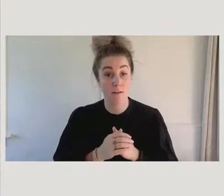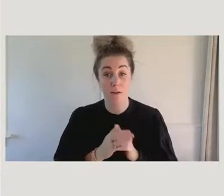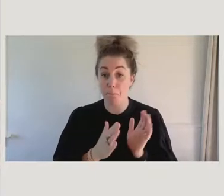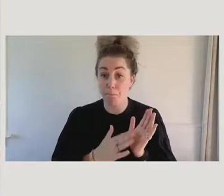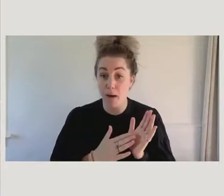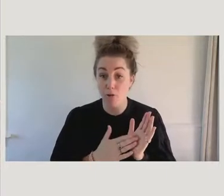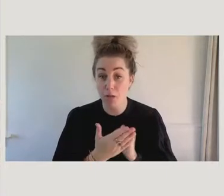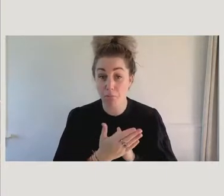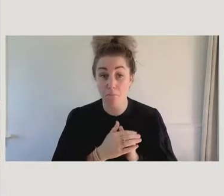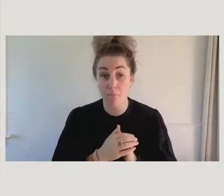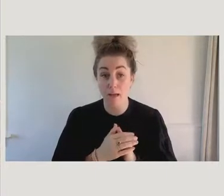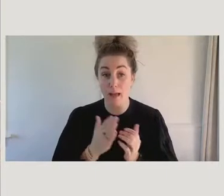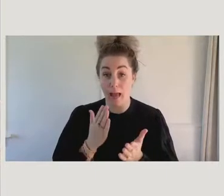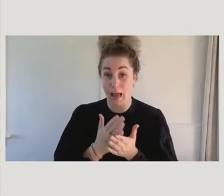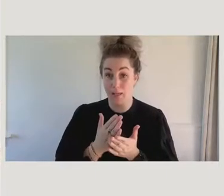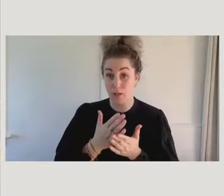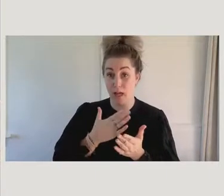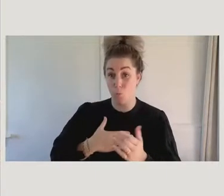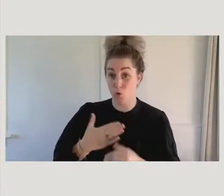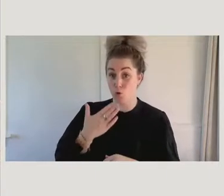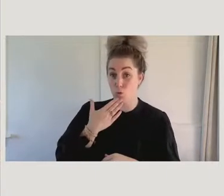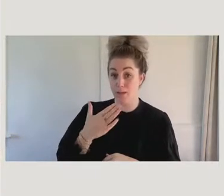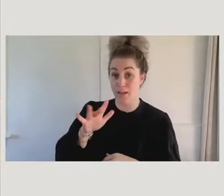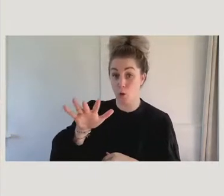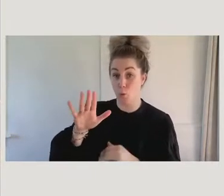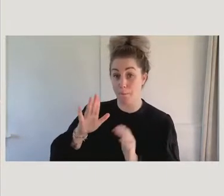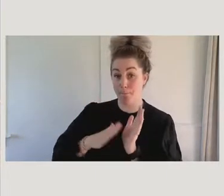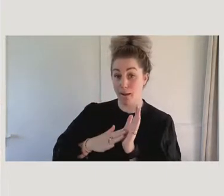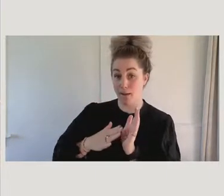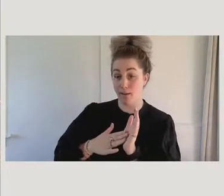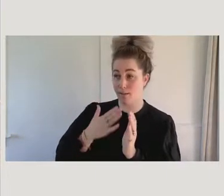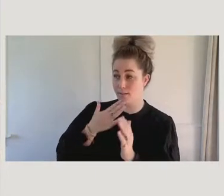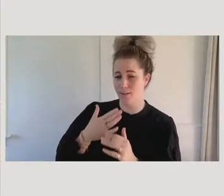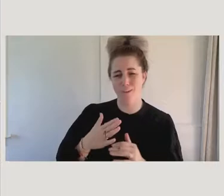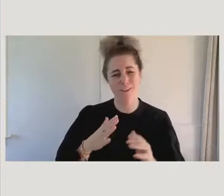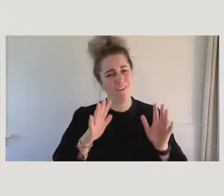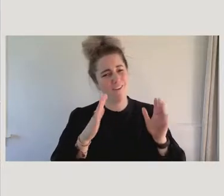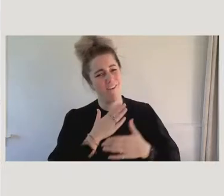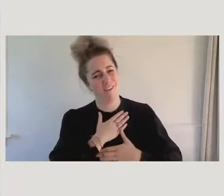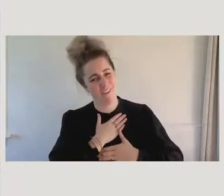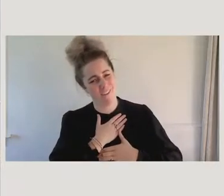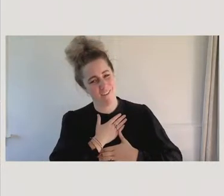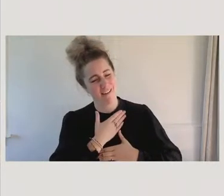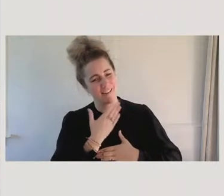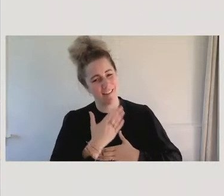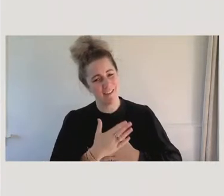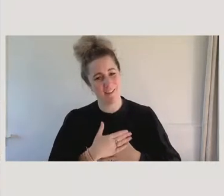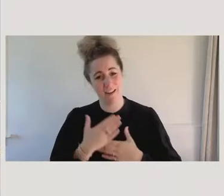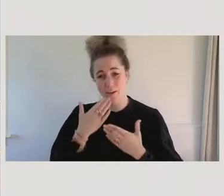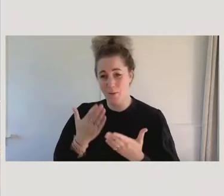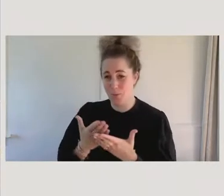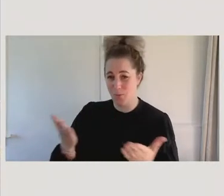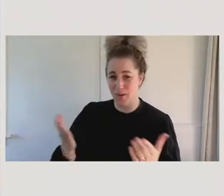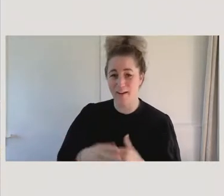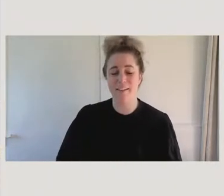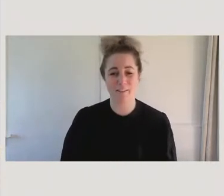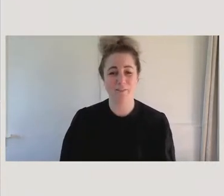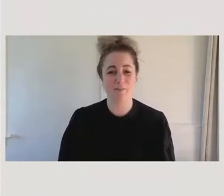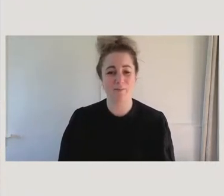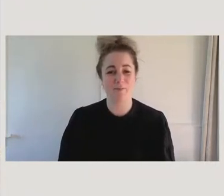actually actually I wanted cute macarita as well well thank you thanks everybody